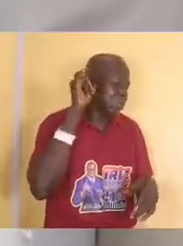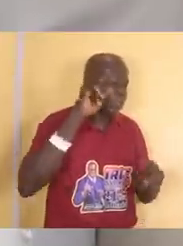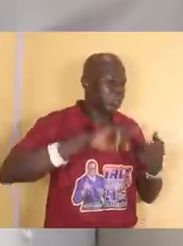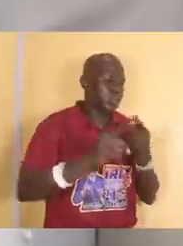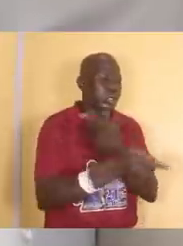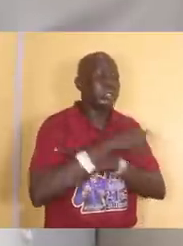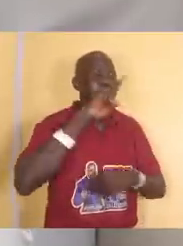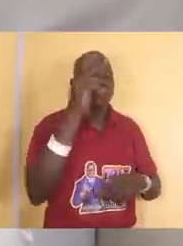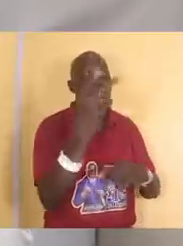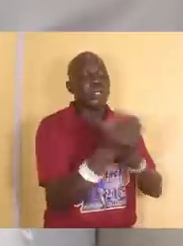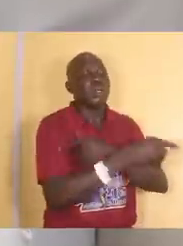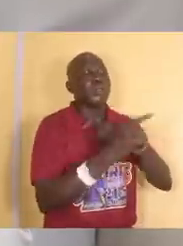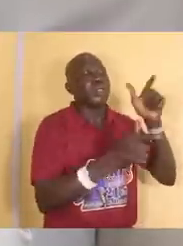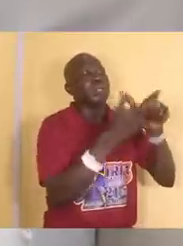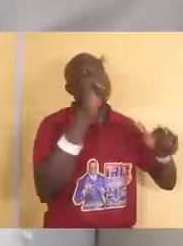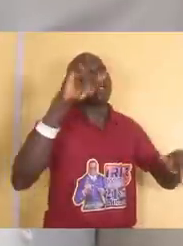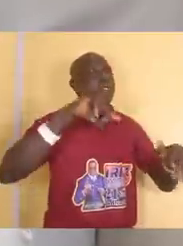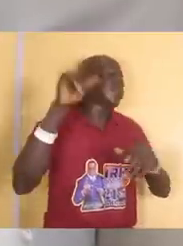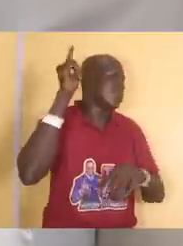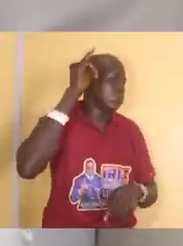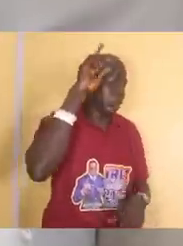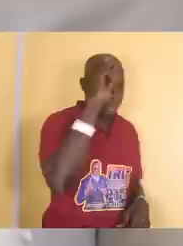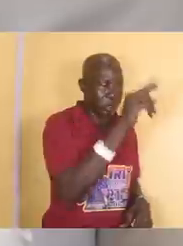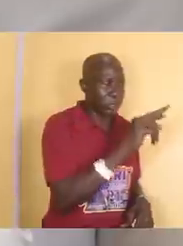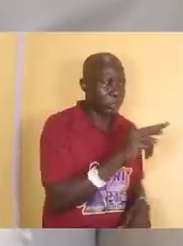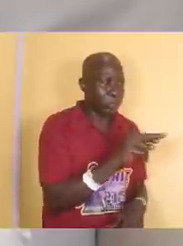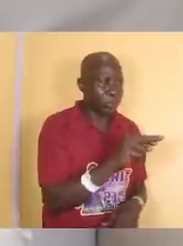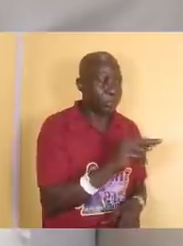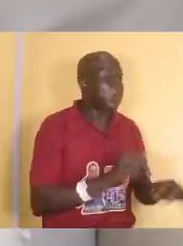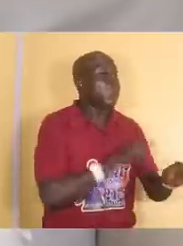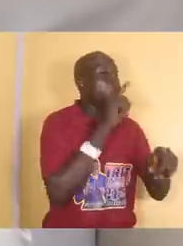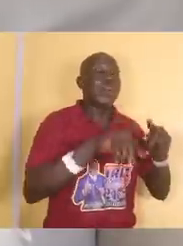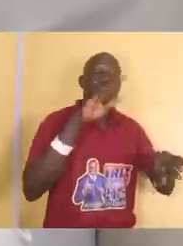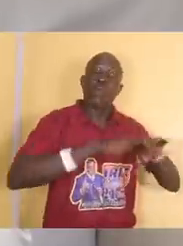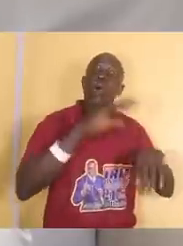is the second day, and it should be great. But Mister, listen to me.